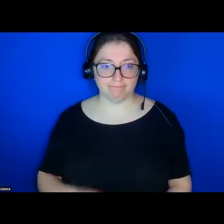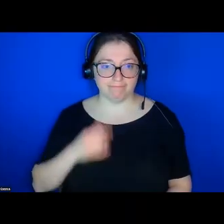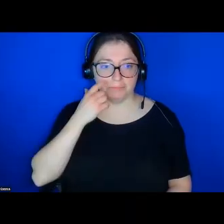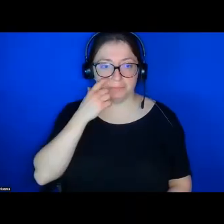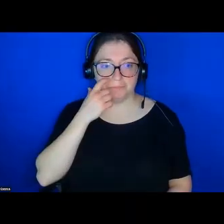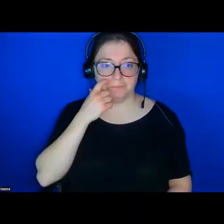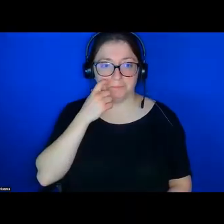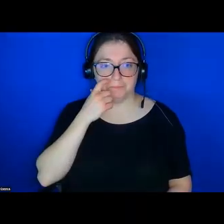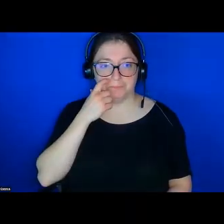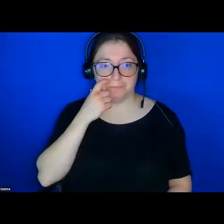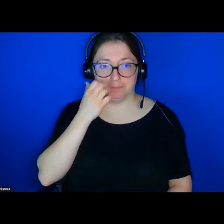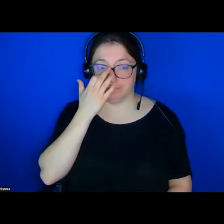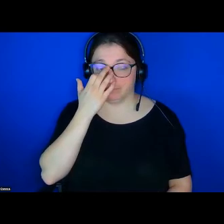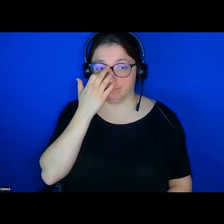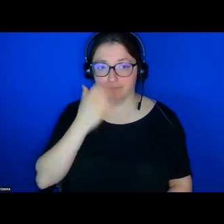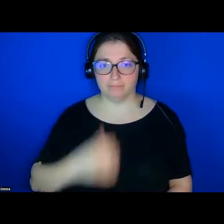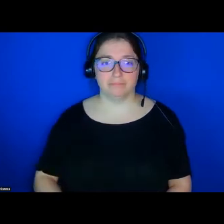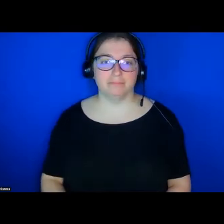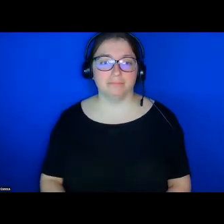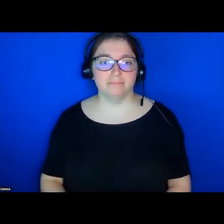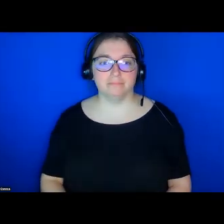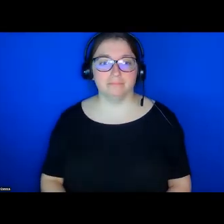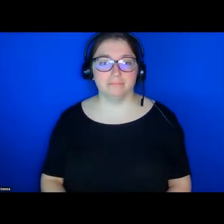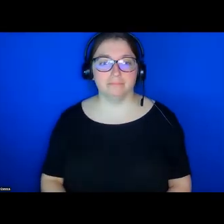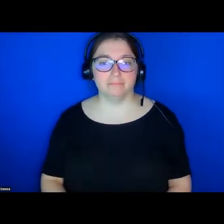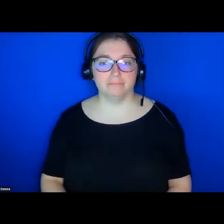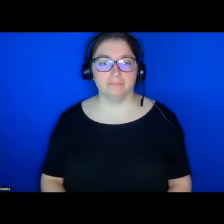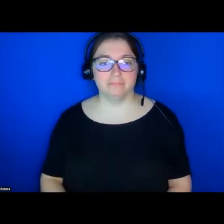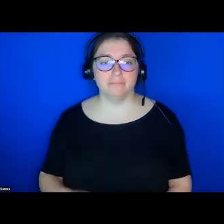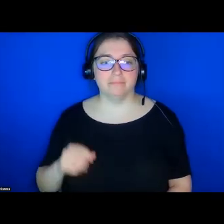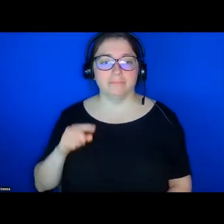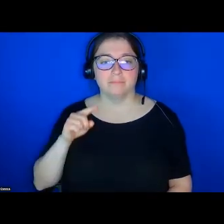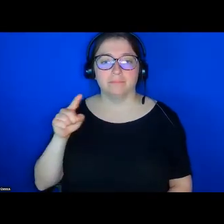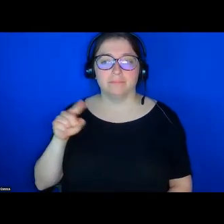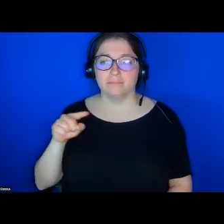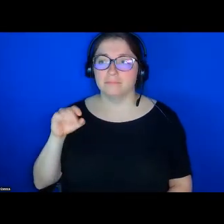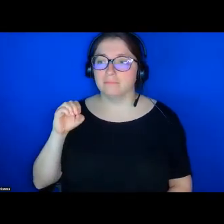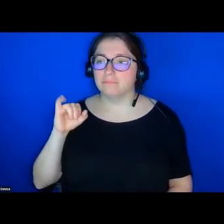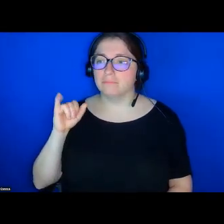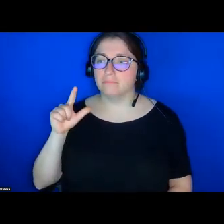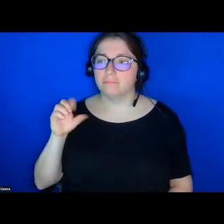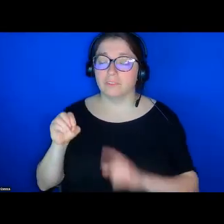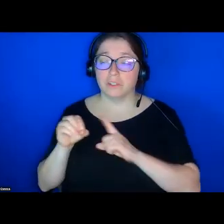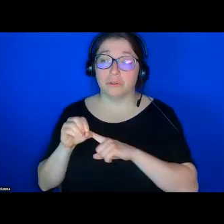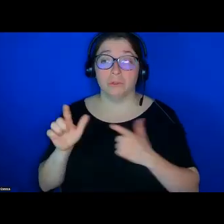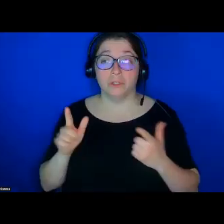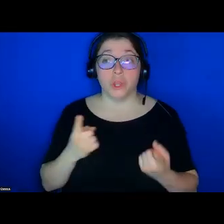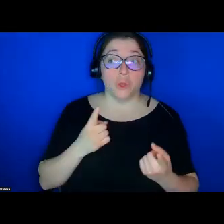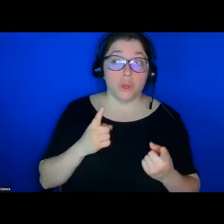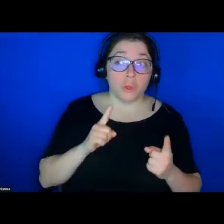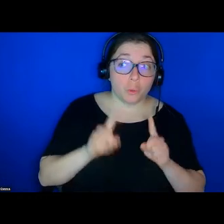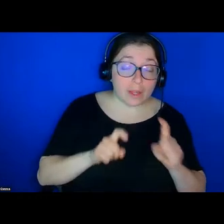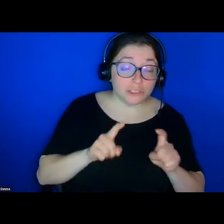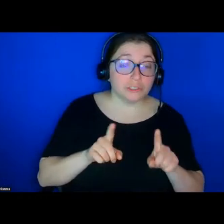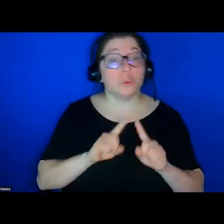questions you can take questions there's also remarks as well on the plan